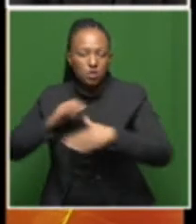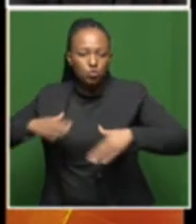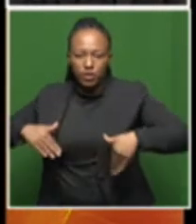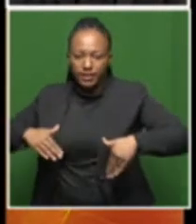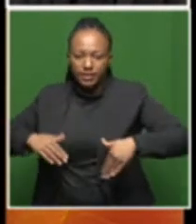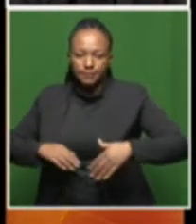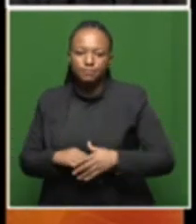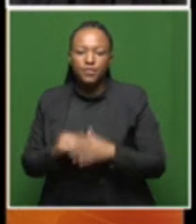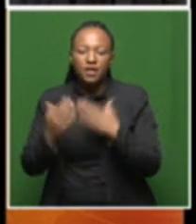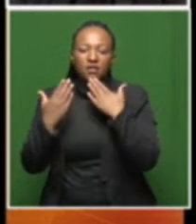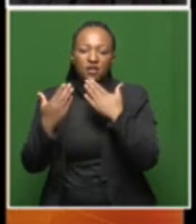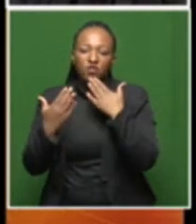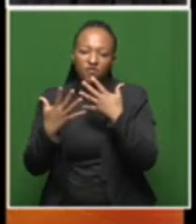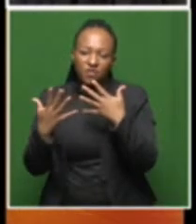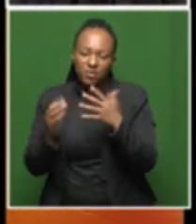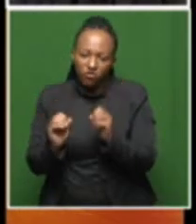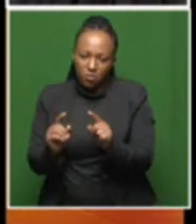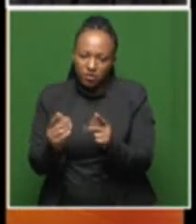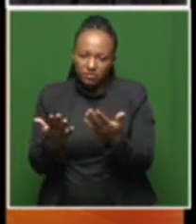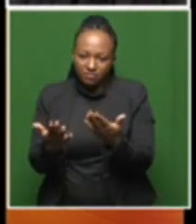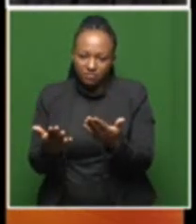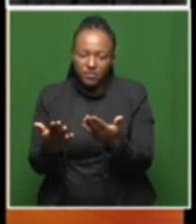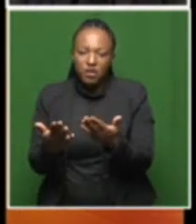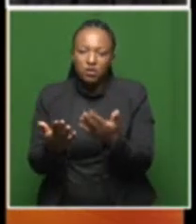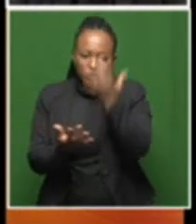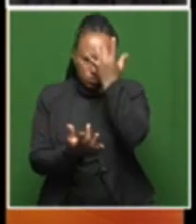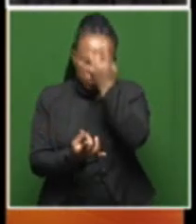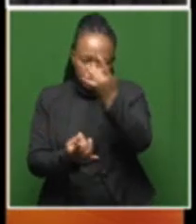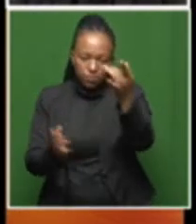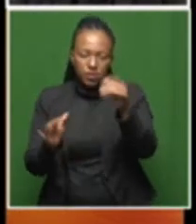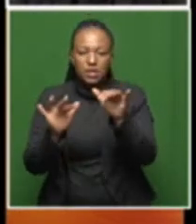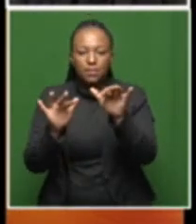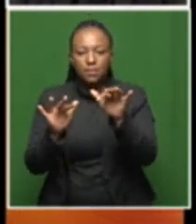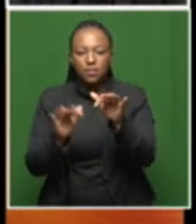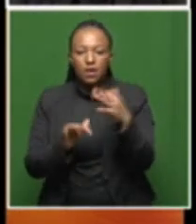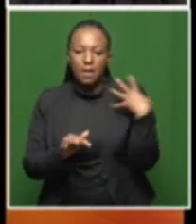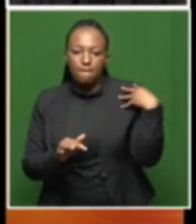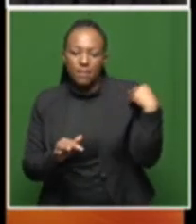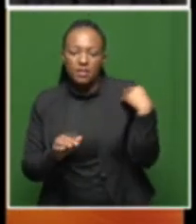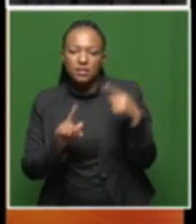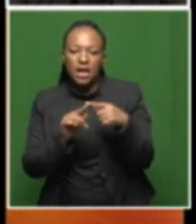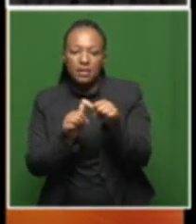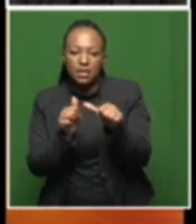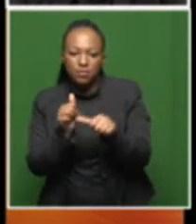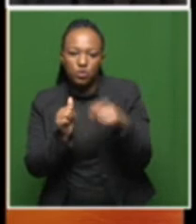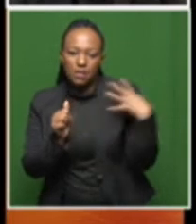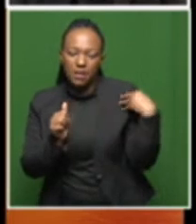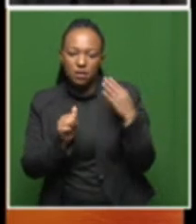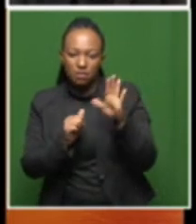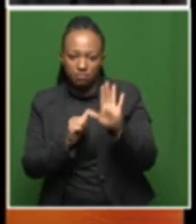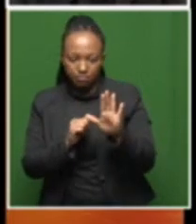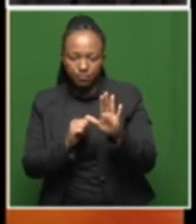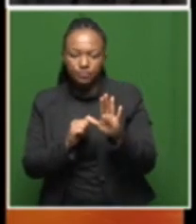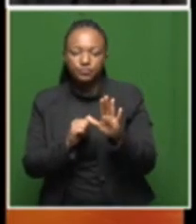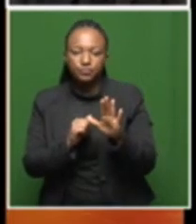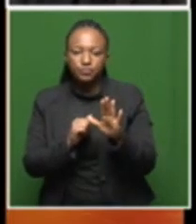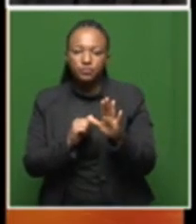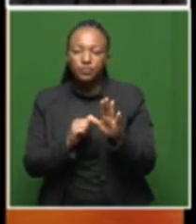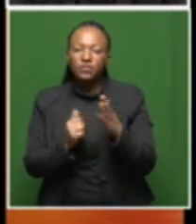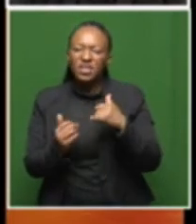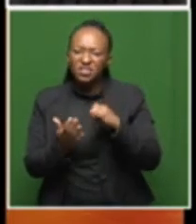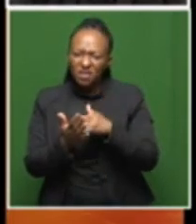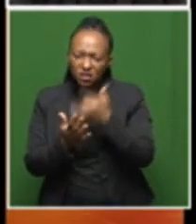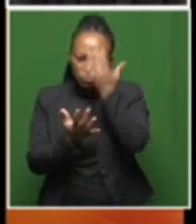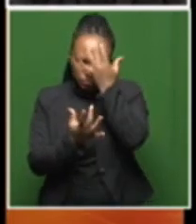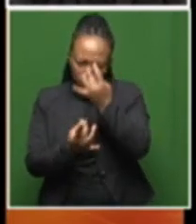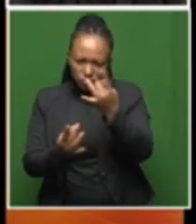So thank you very much for this opportunity to brief the media and the public, ministers, deputy ministers, and DGs. And just to highlight